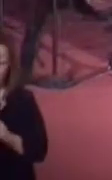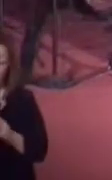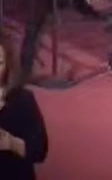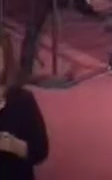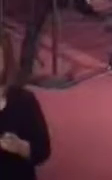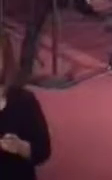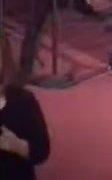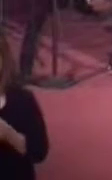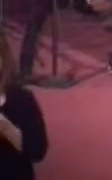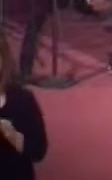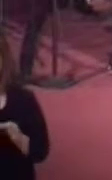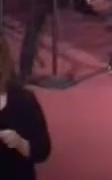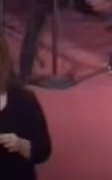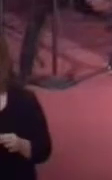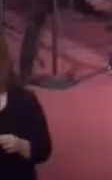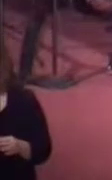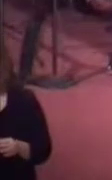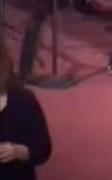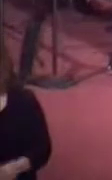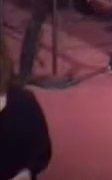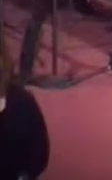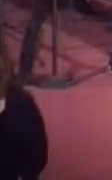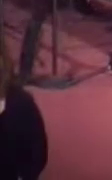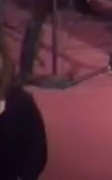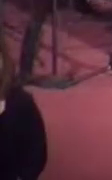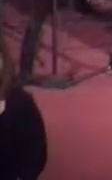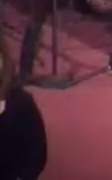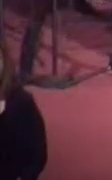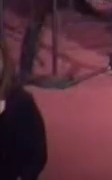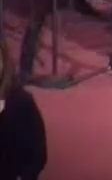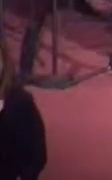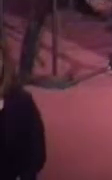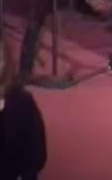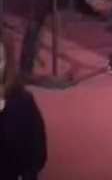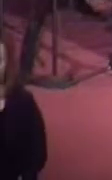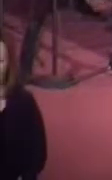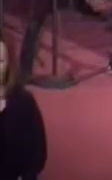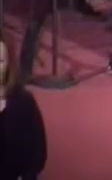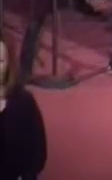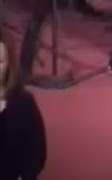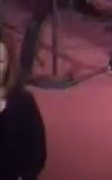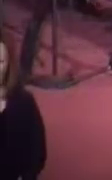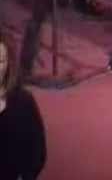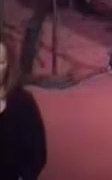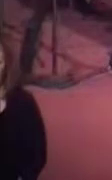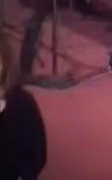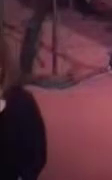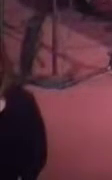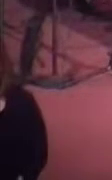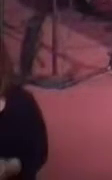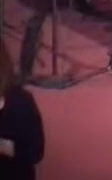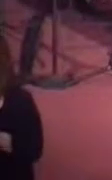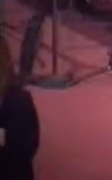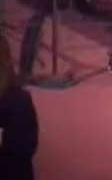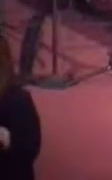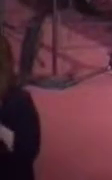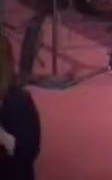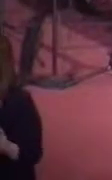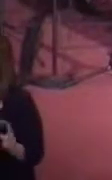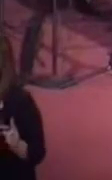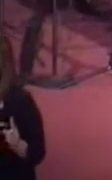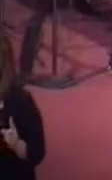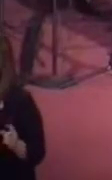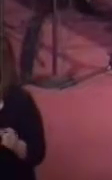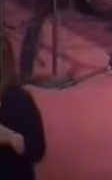verse 14. It says that the king had felt sick to his stomach, in other words, and had already started thinking, how can I save Daniel?